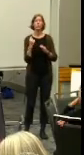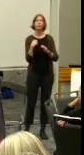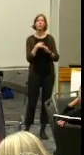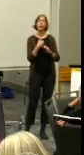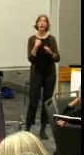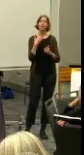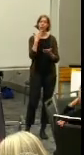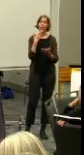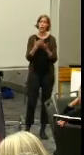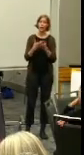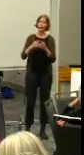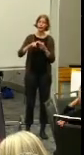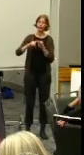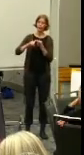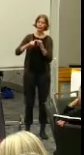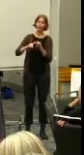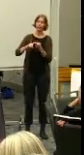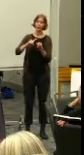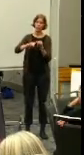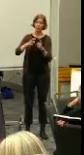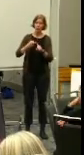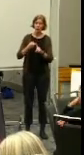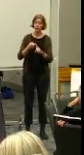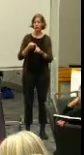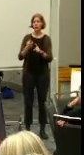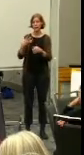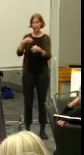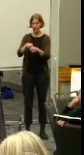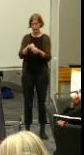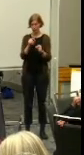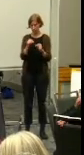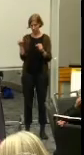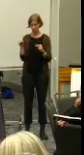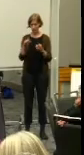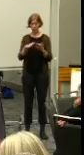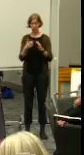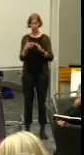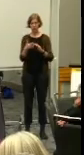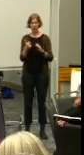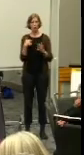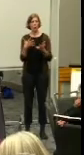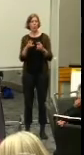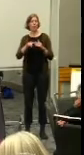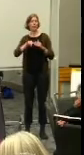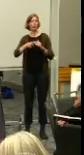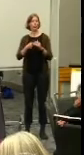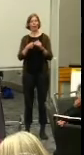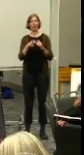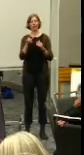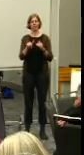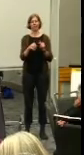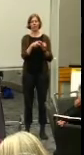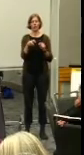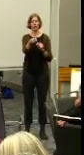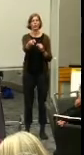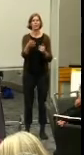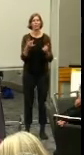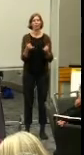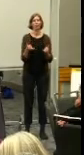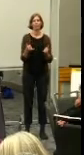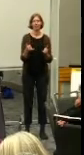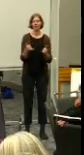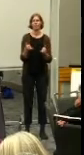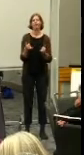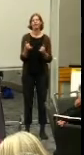community, and so our thinking was that this is the way that we should start our journey into housing, is to really think about how we can work with those